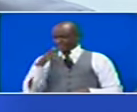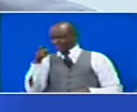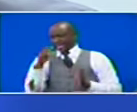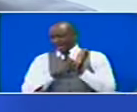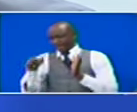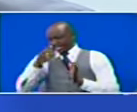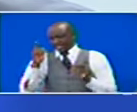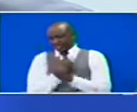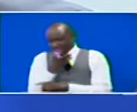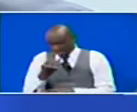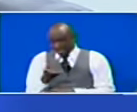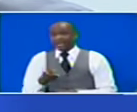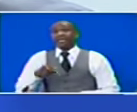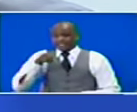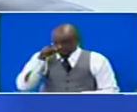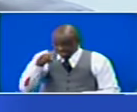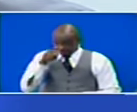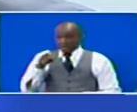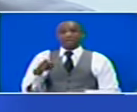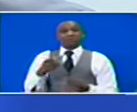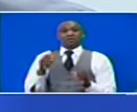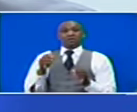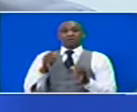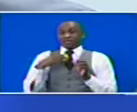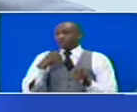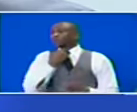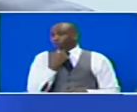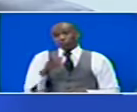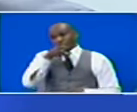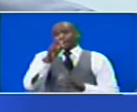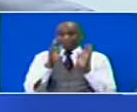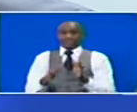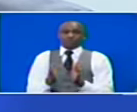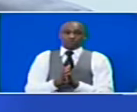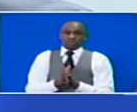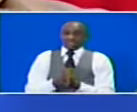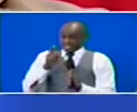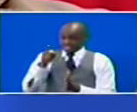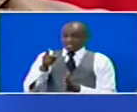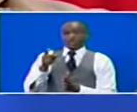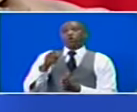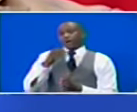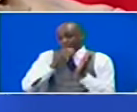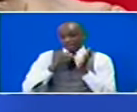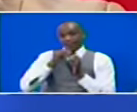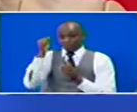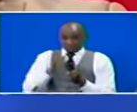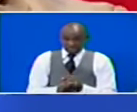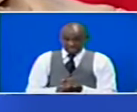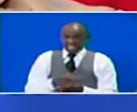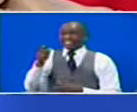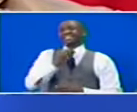Ukambani, he's going to be kind of irrelevant, and I would not like Mudhama to be irrelevant in Ukambani politics. Wherever Senator Mudhama